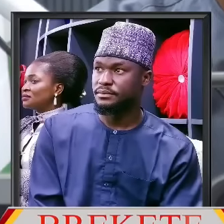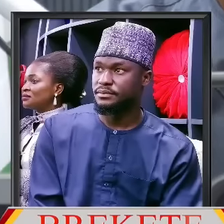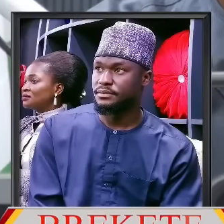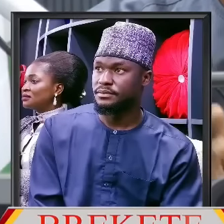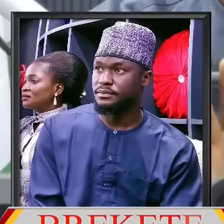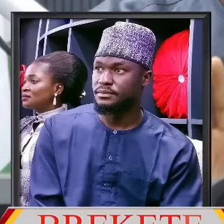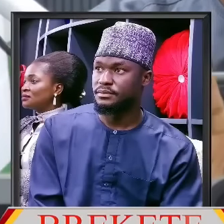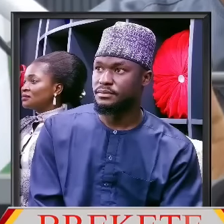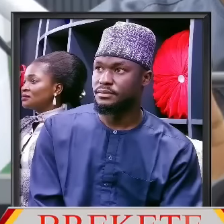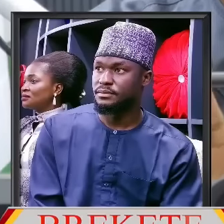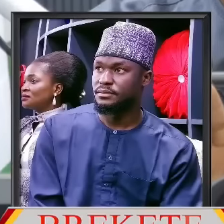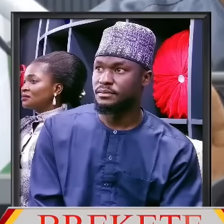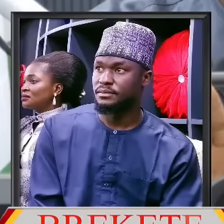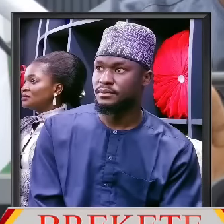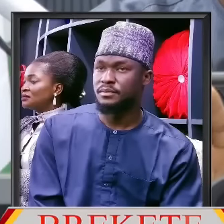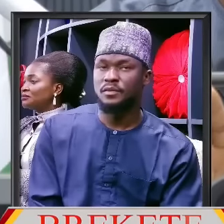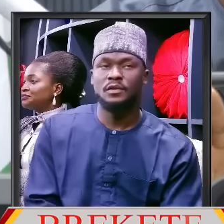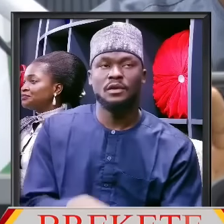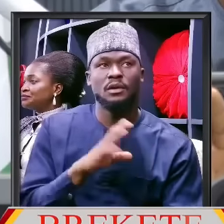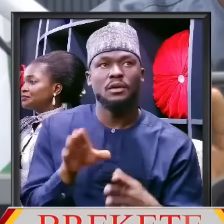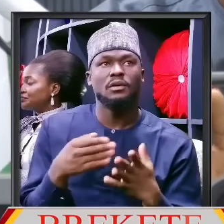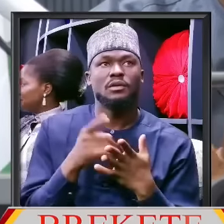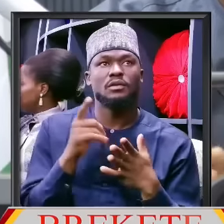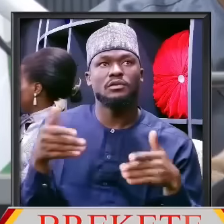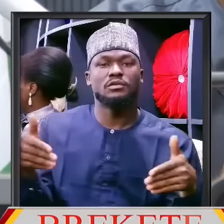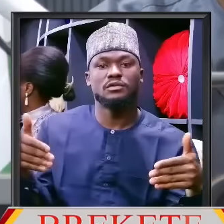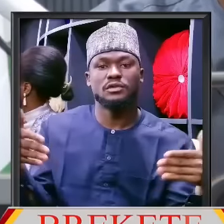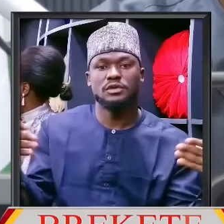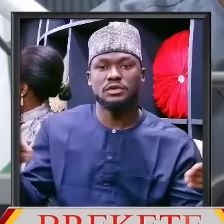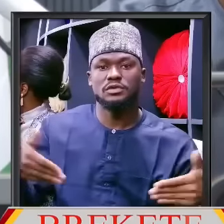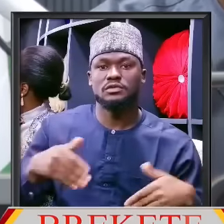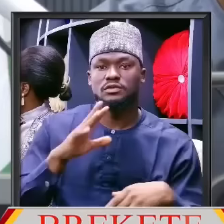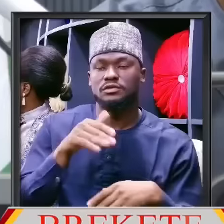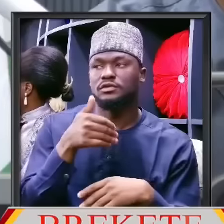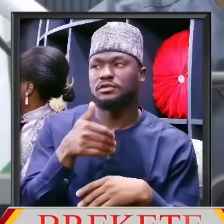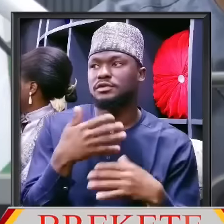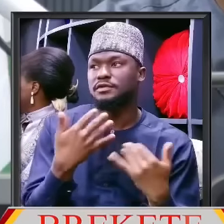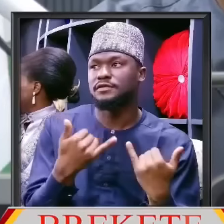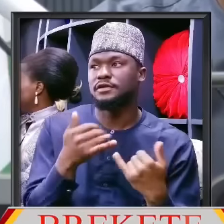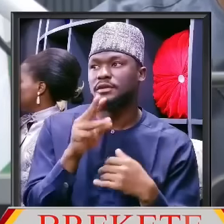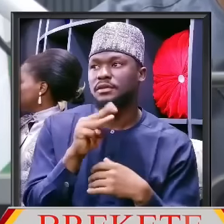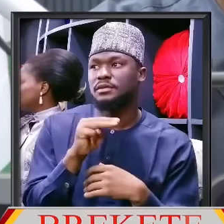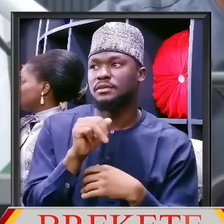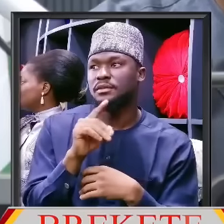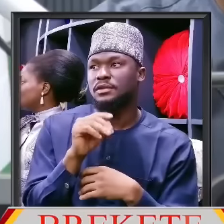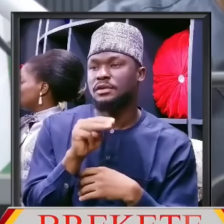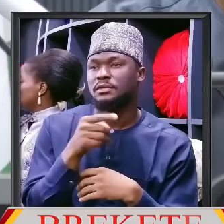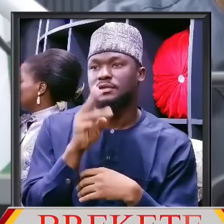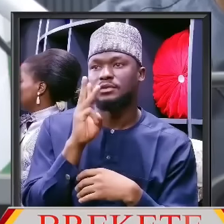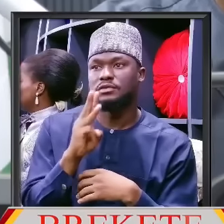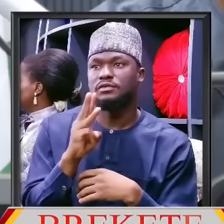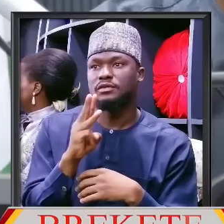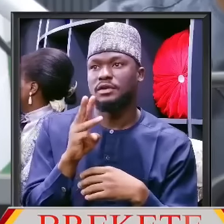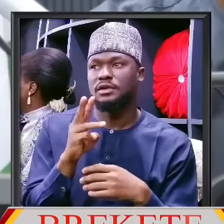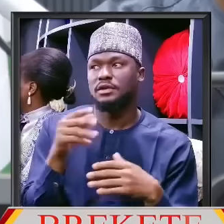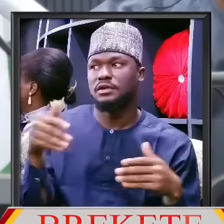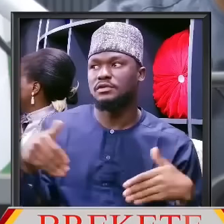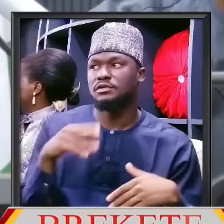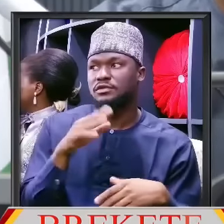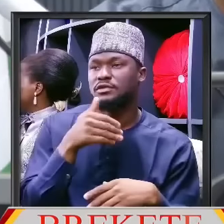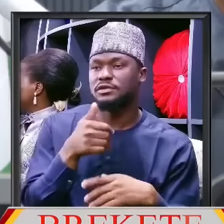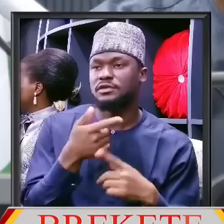Okay. All of them, I don't introduce on ourselves. Yes, sir. Okay. Madam. Yes, sir. Please, you go reintroduce